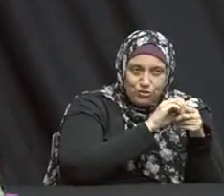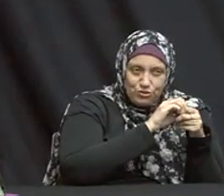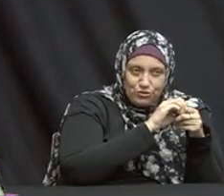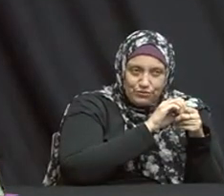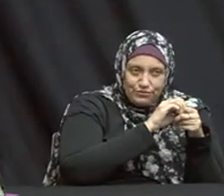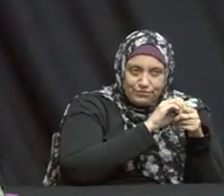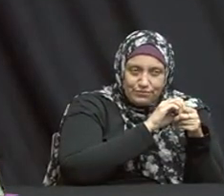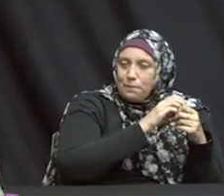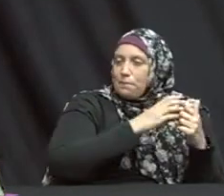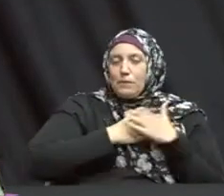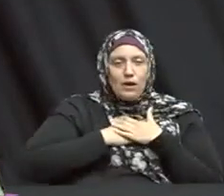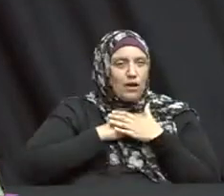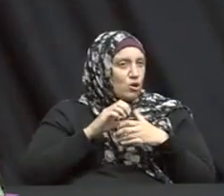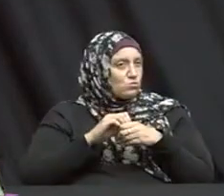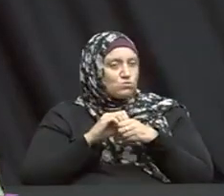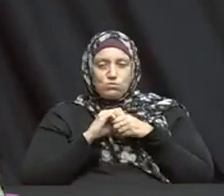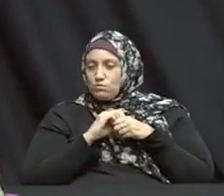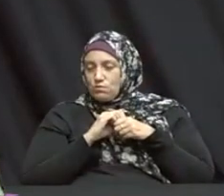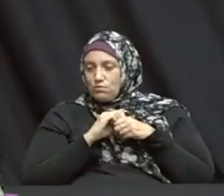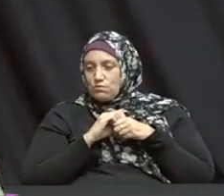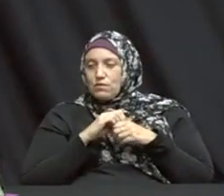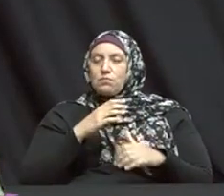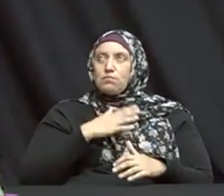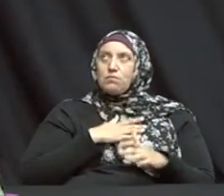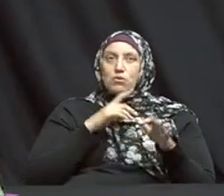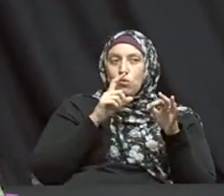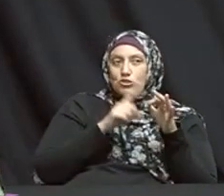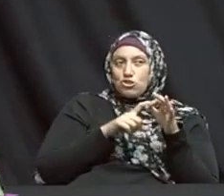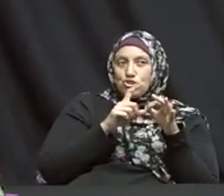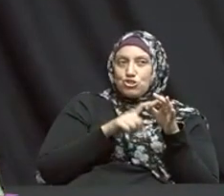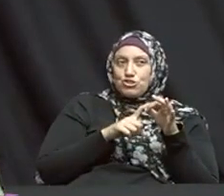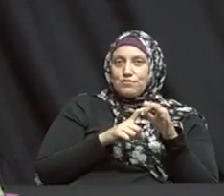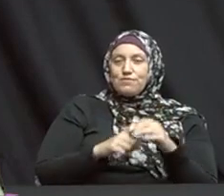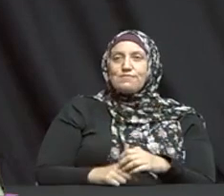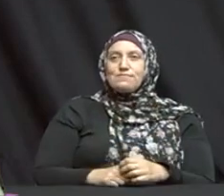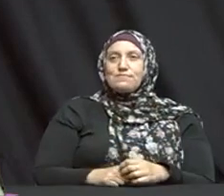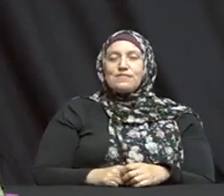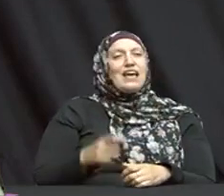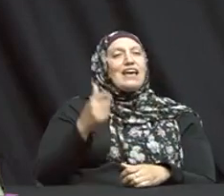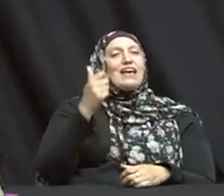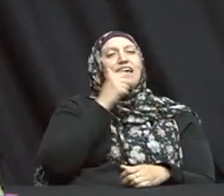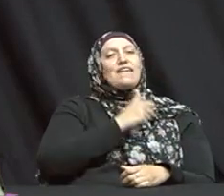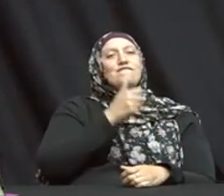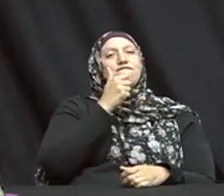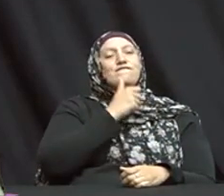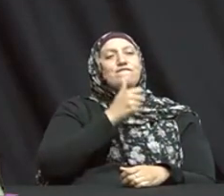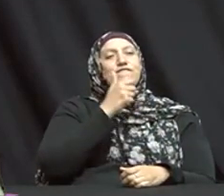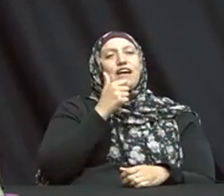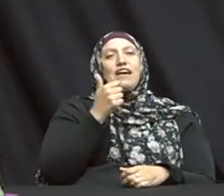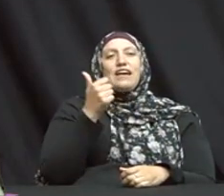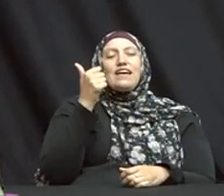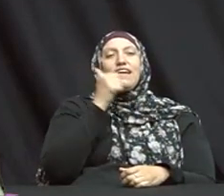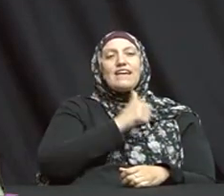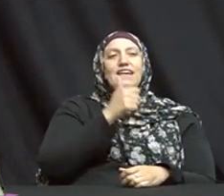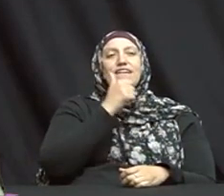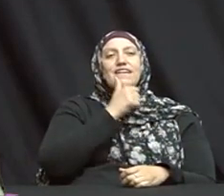there any life insurance policy that I'm entitled to it while I'm alive under any circumstances to receive?